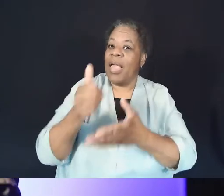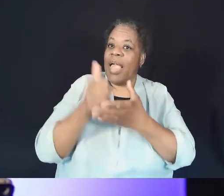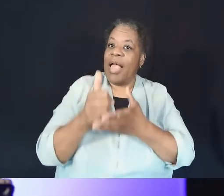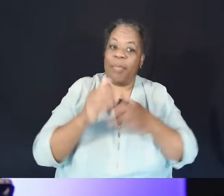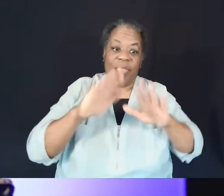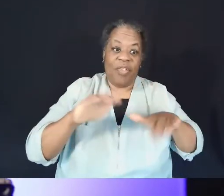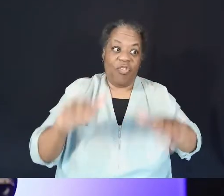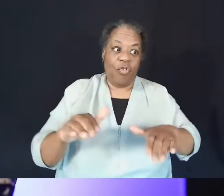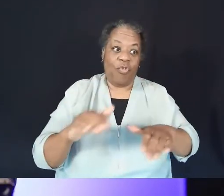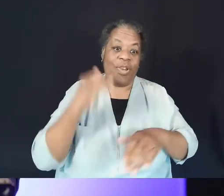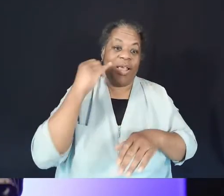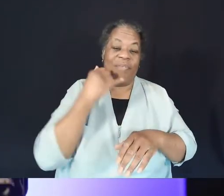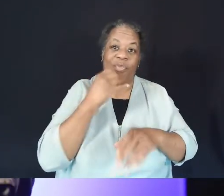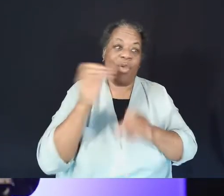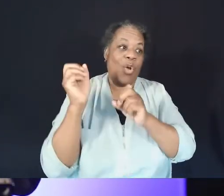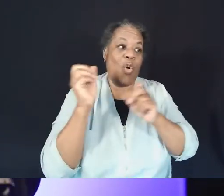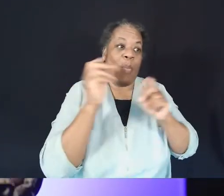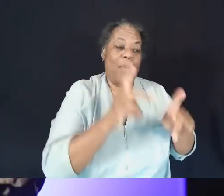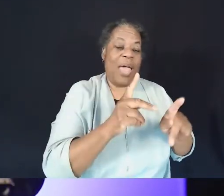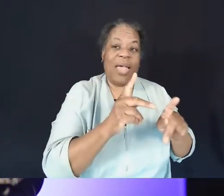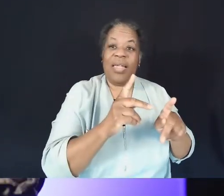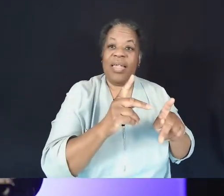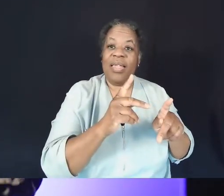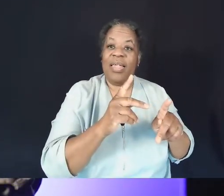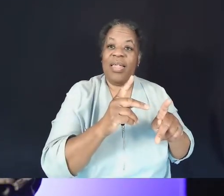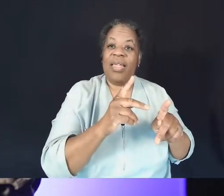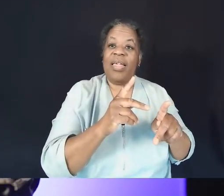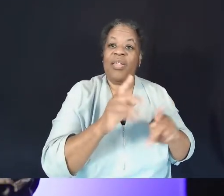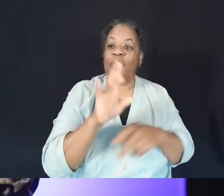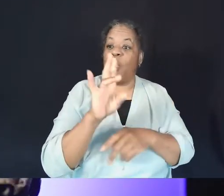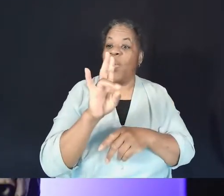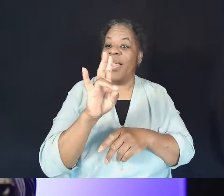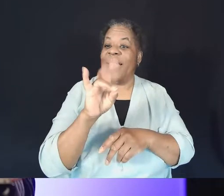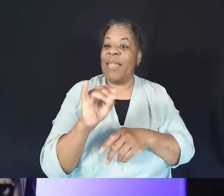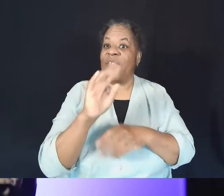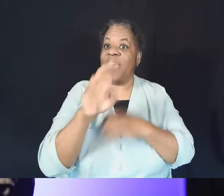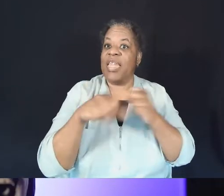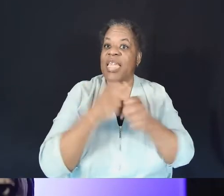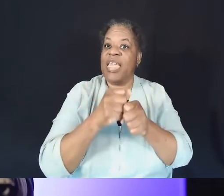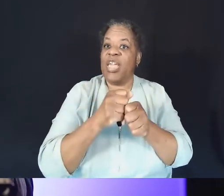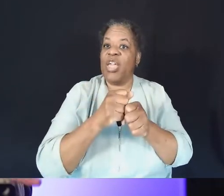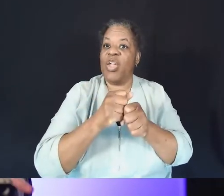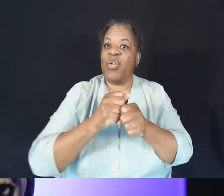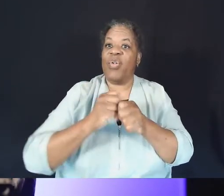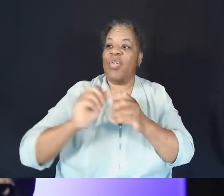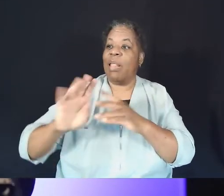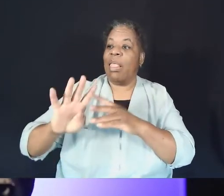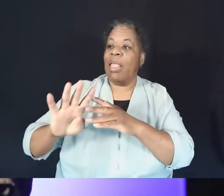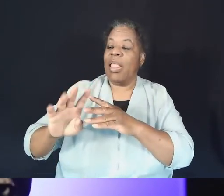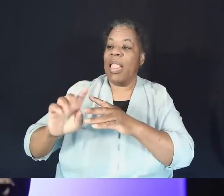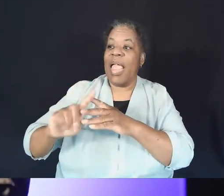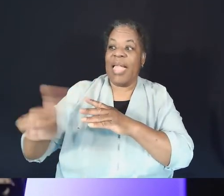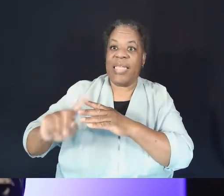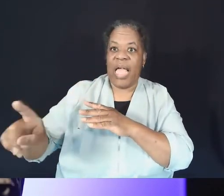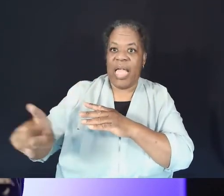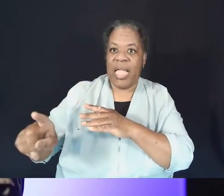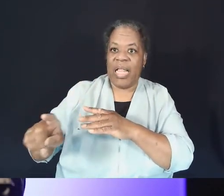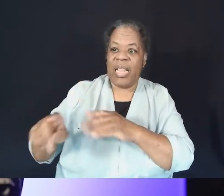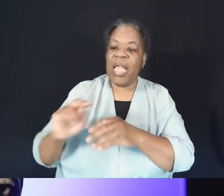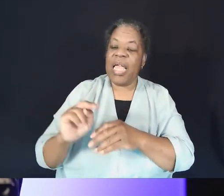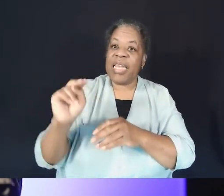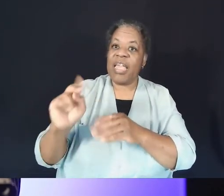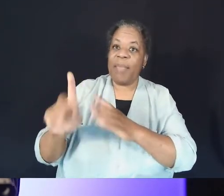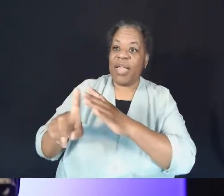Israel. So the exile is about 70 years long, okay? And Nehemiah shows up about